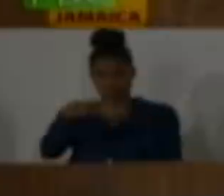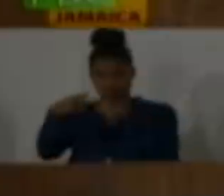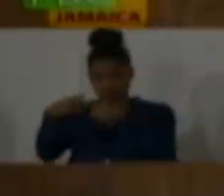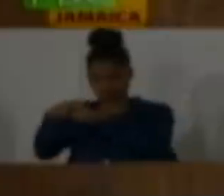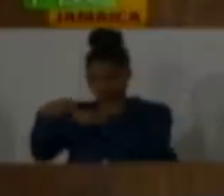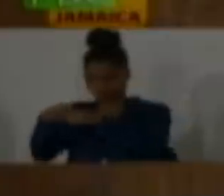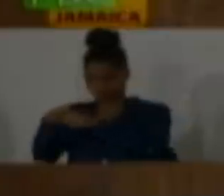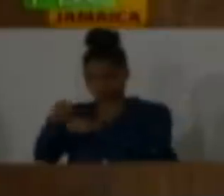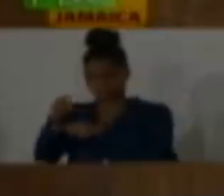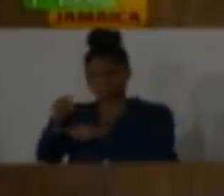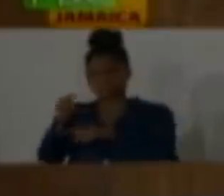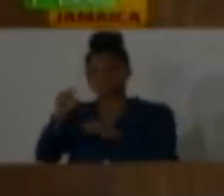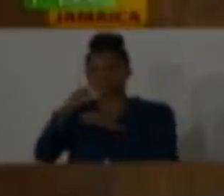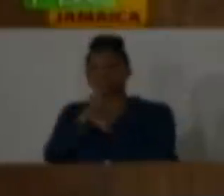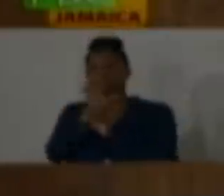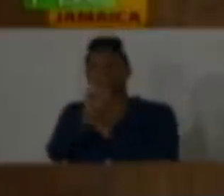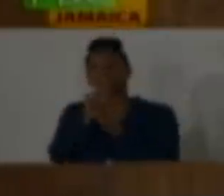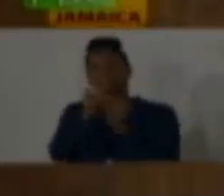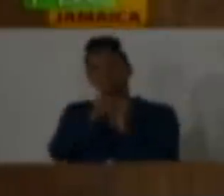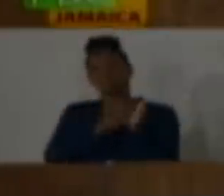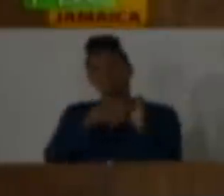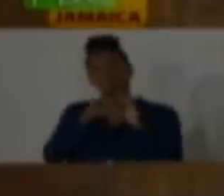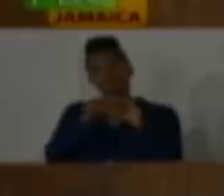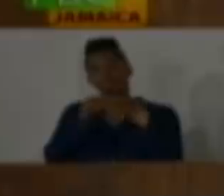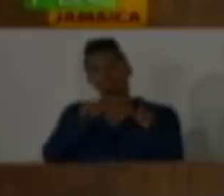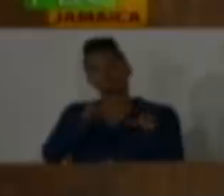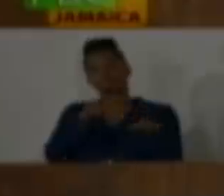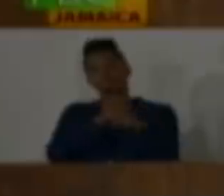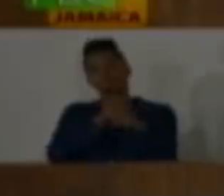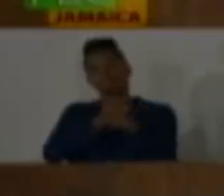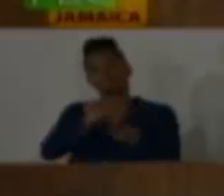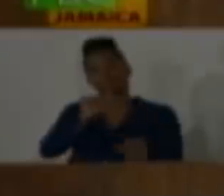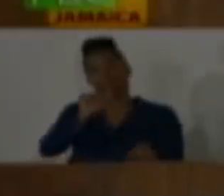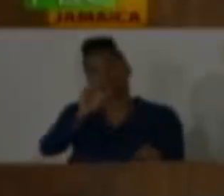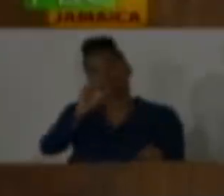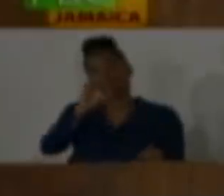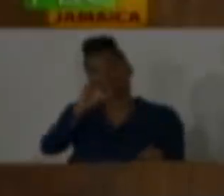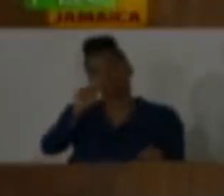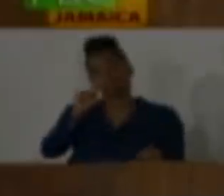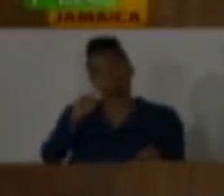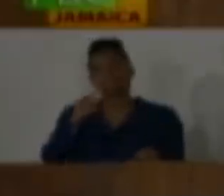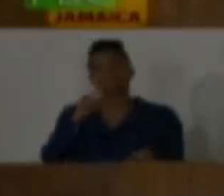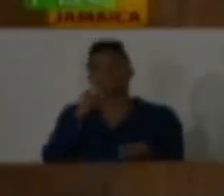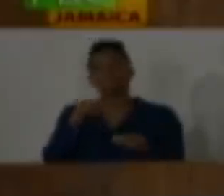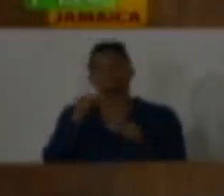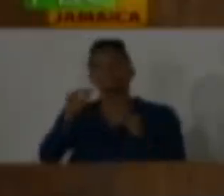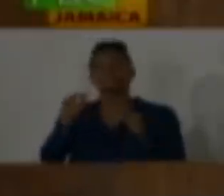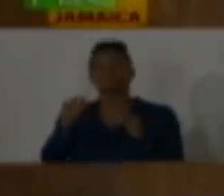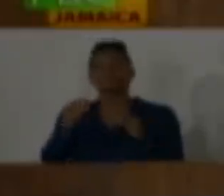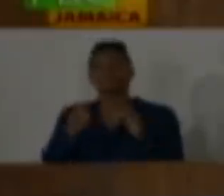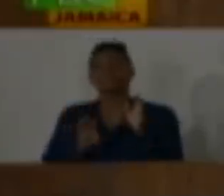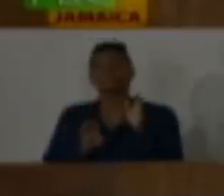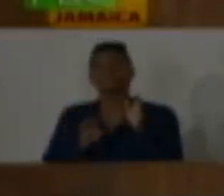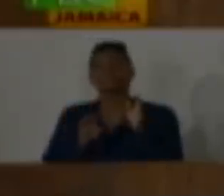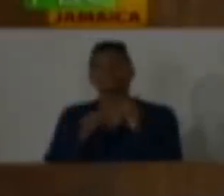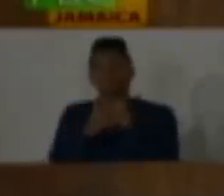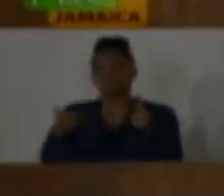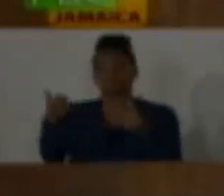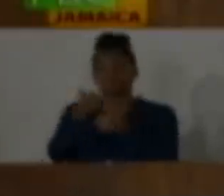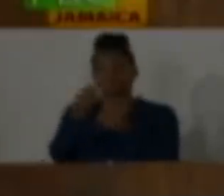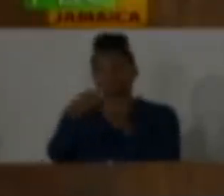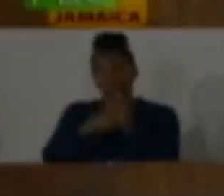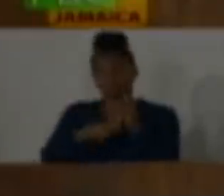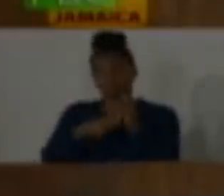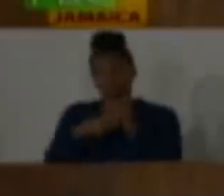each of those offences is created by a section in the Road Traffic Act which imposes a maximum fine if the matter is dealt with in court,